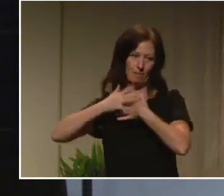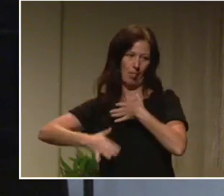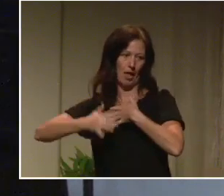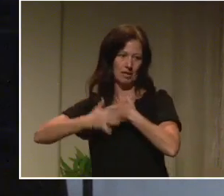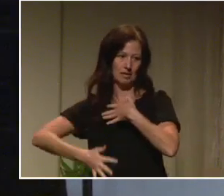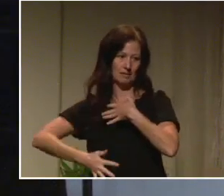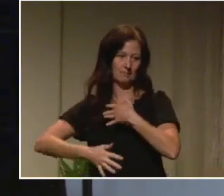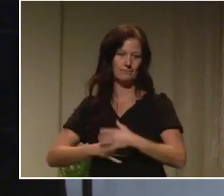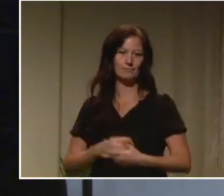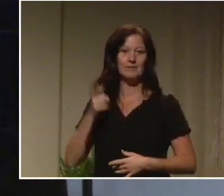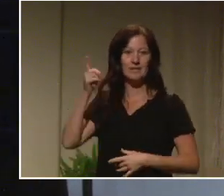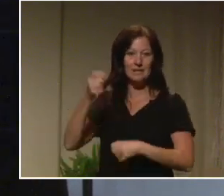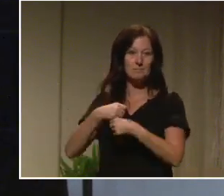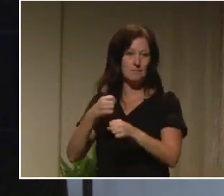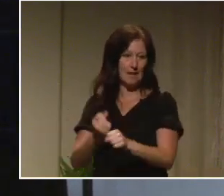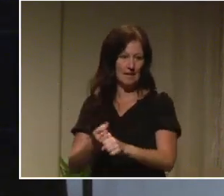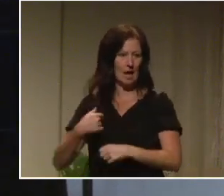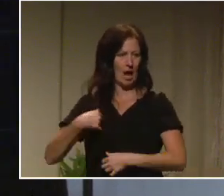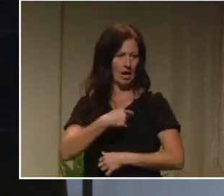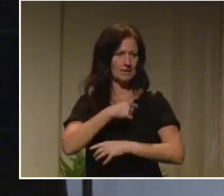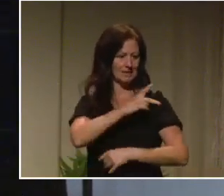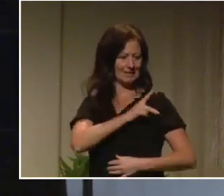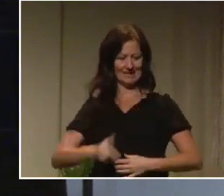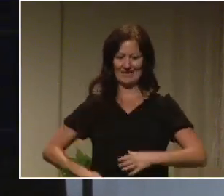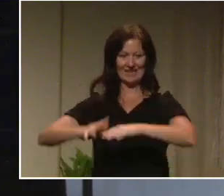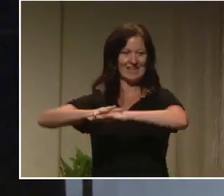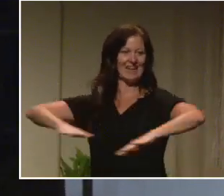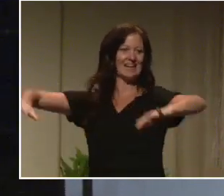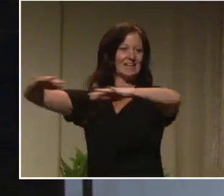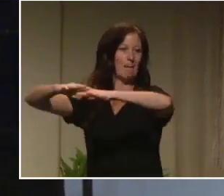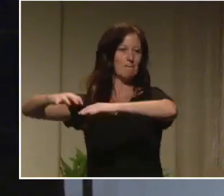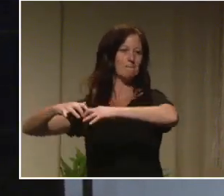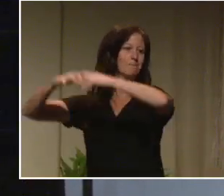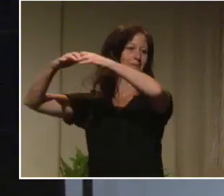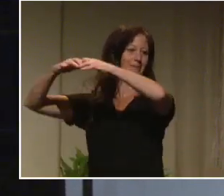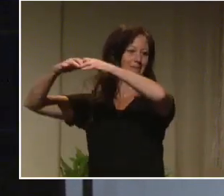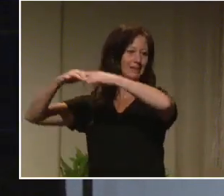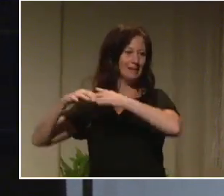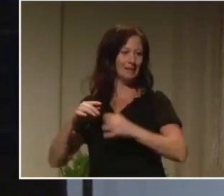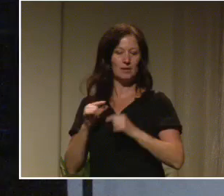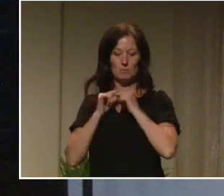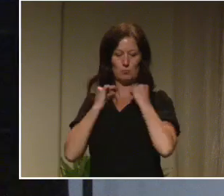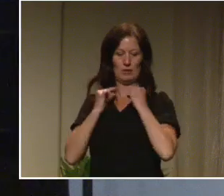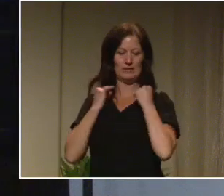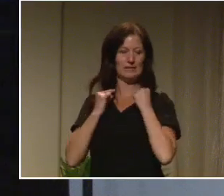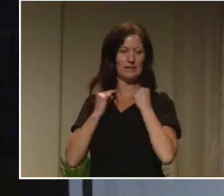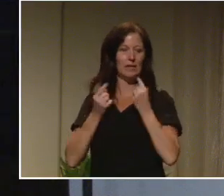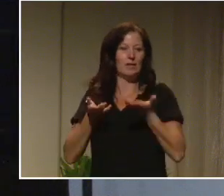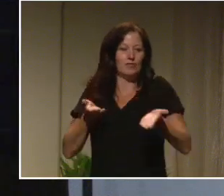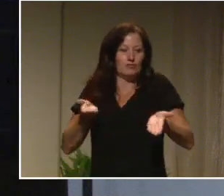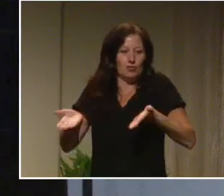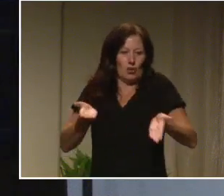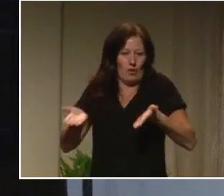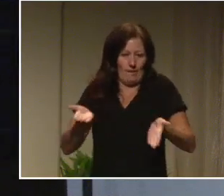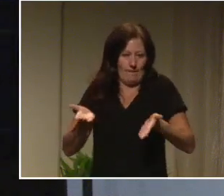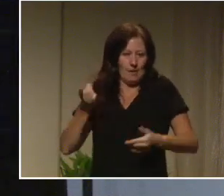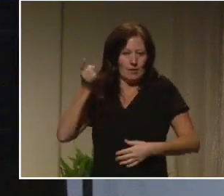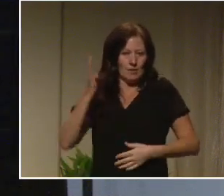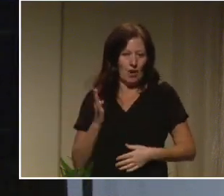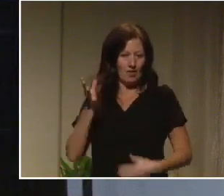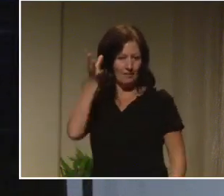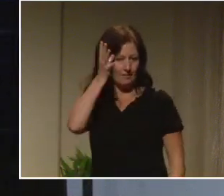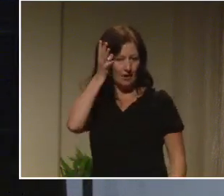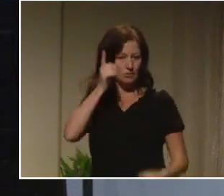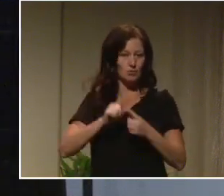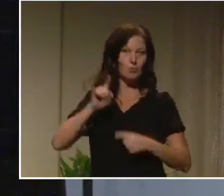and has made us to be a kingdom and priests to serve his God and Father, to him be glory